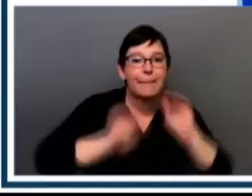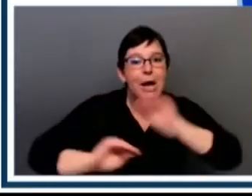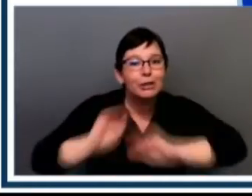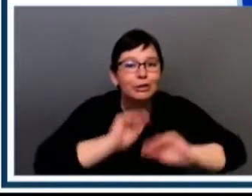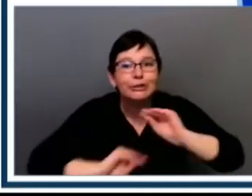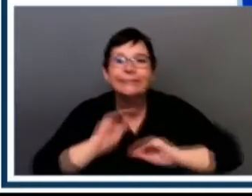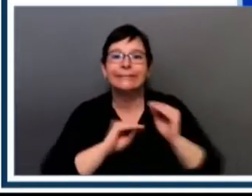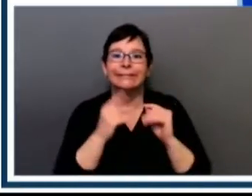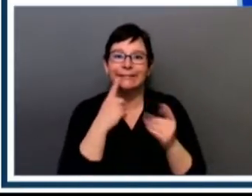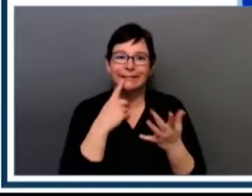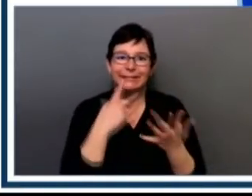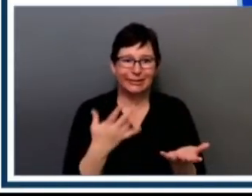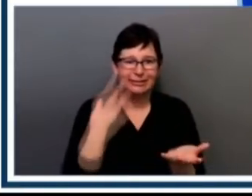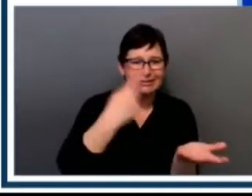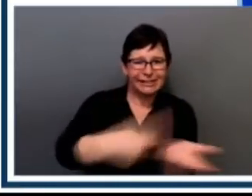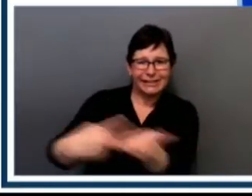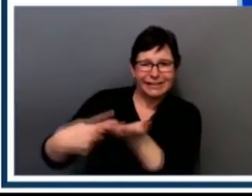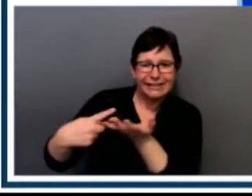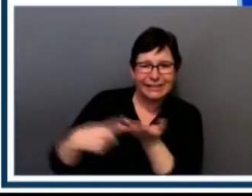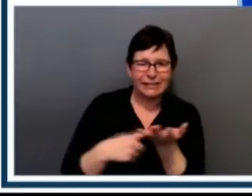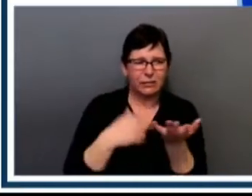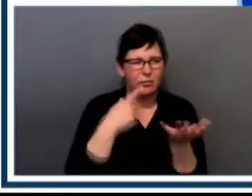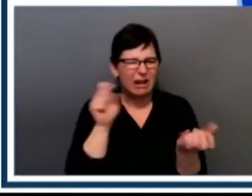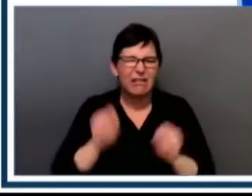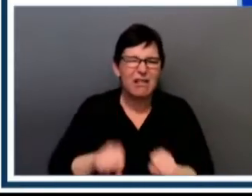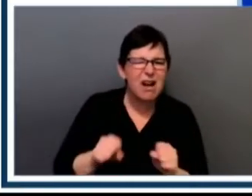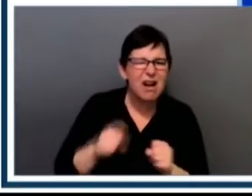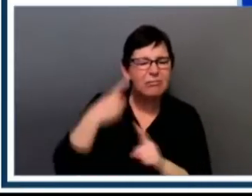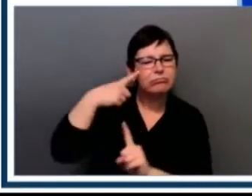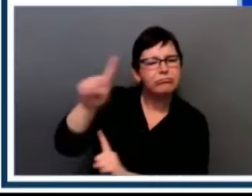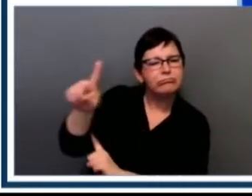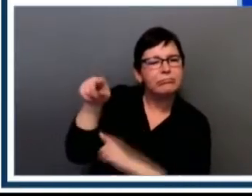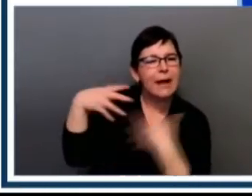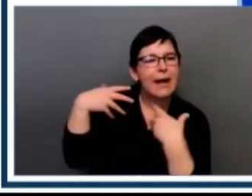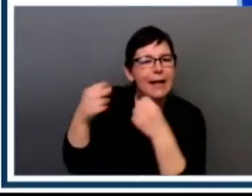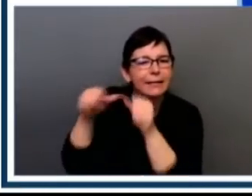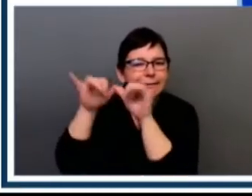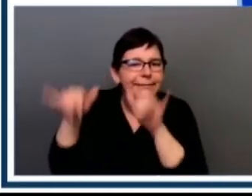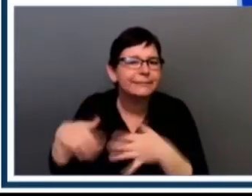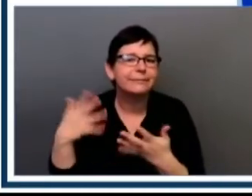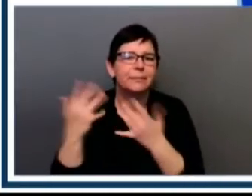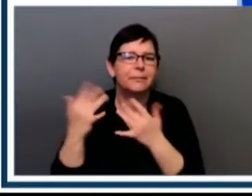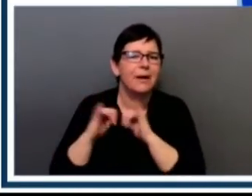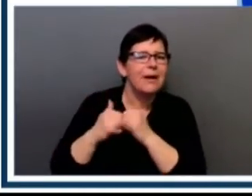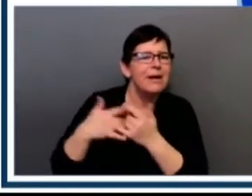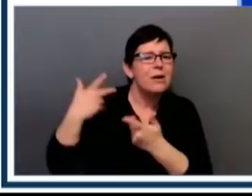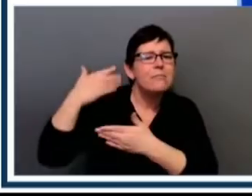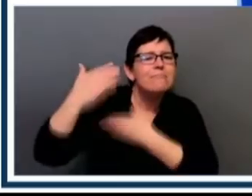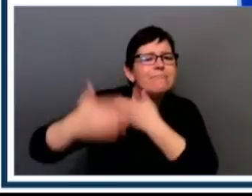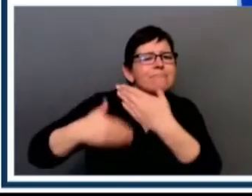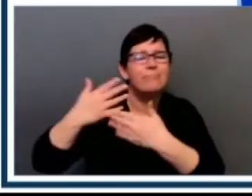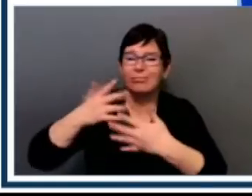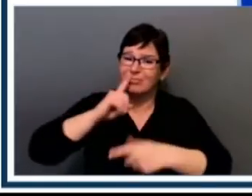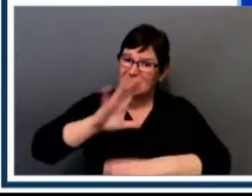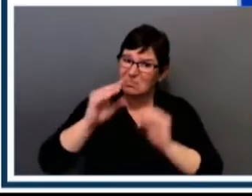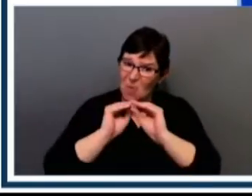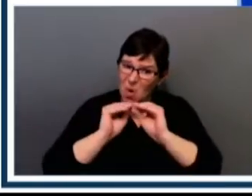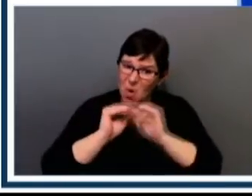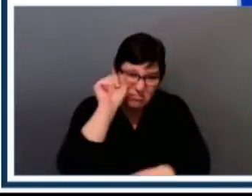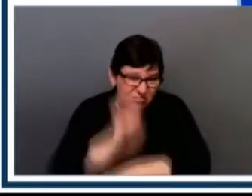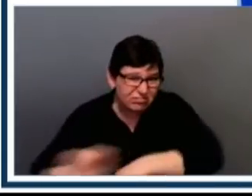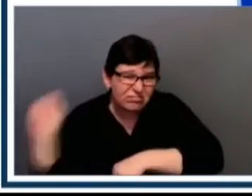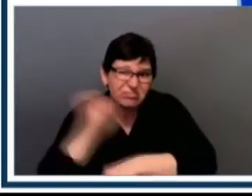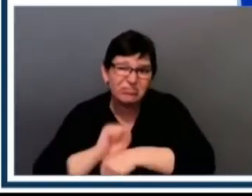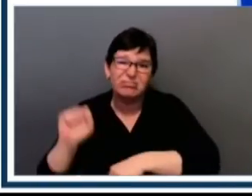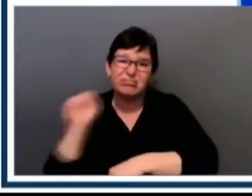but there's a long way to go. And what I would say to Nova Scotians is I'm even more committed right now than I was